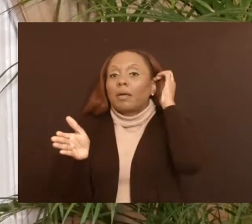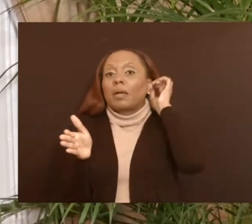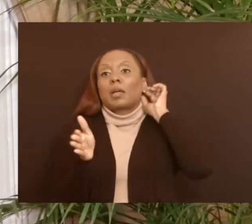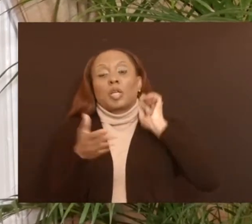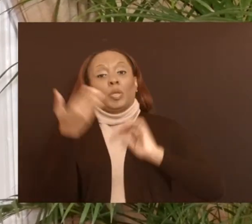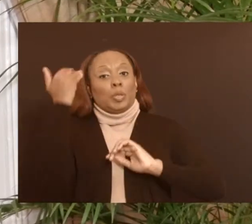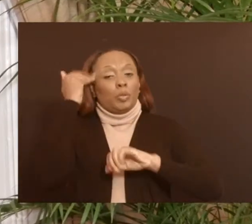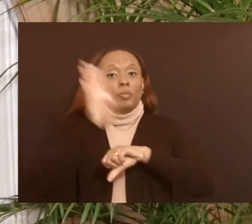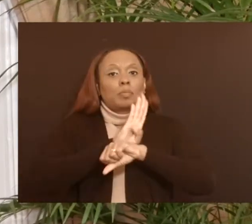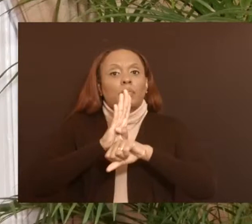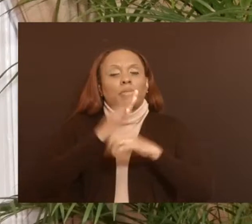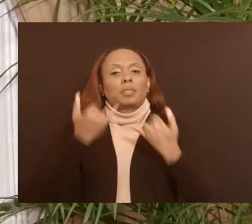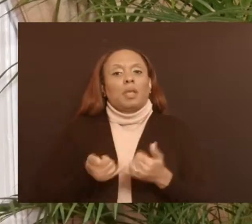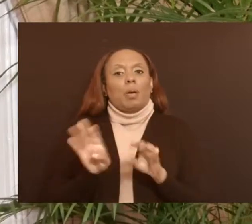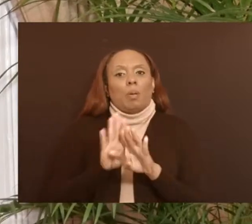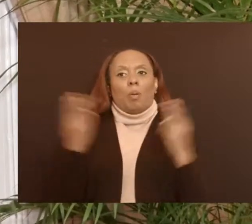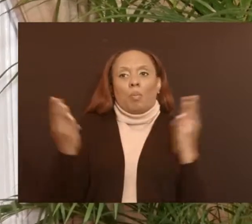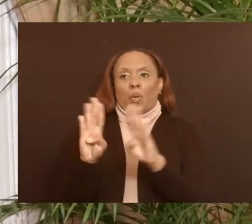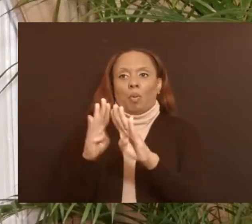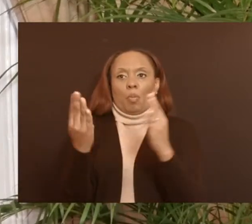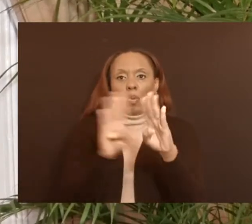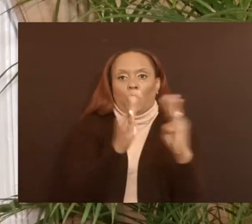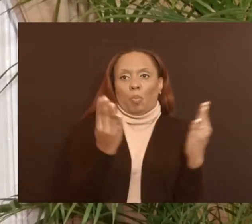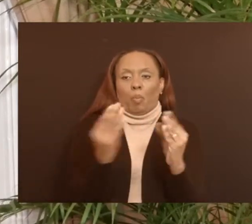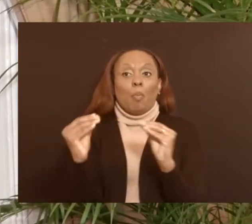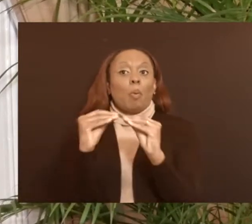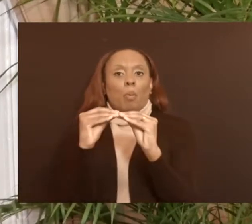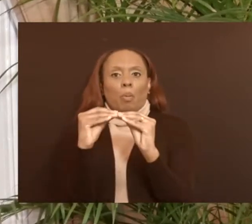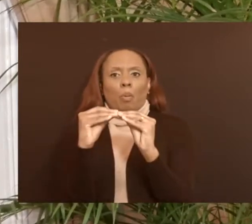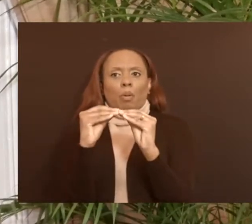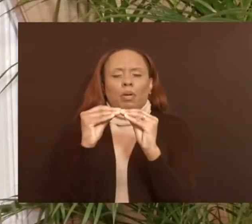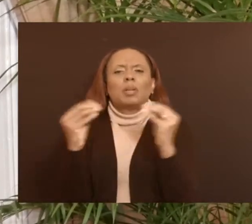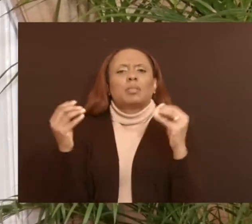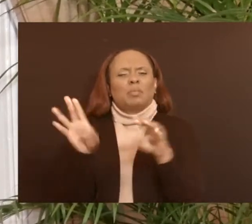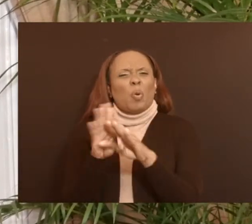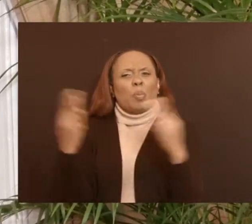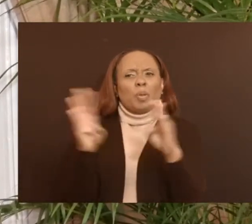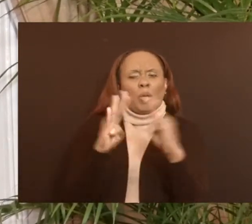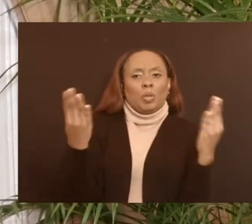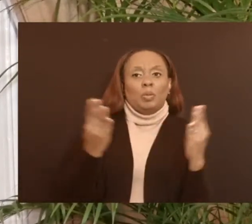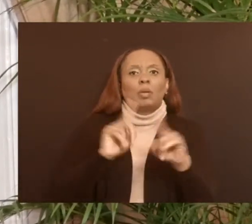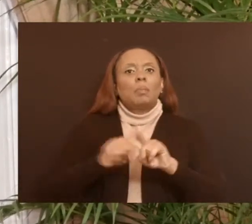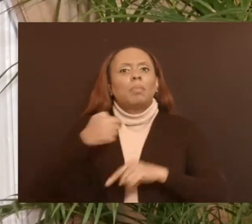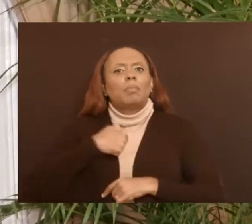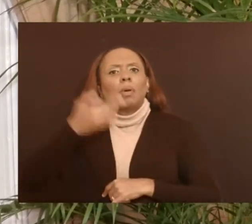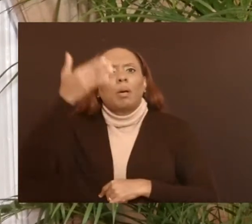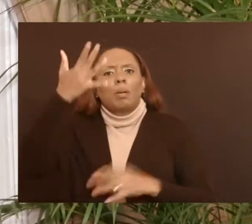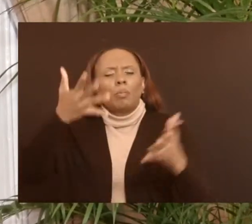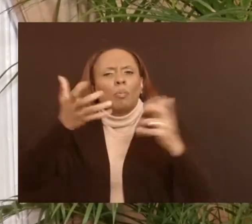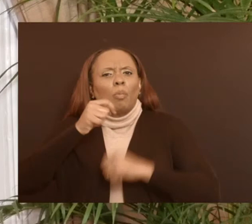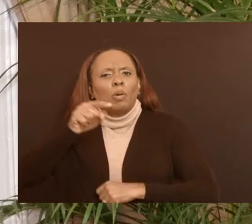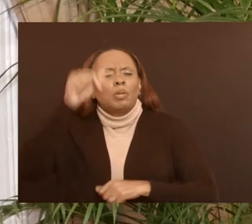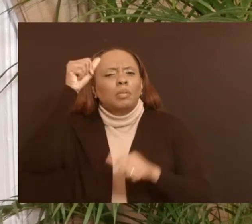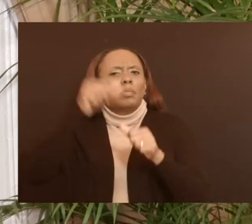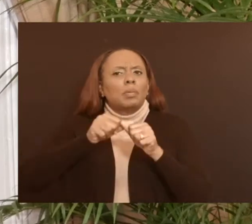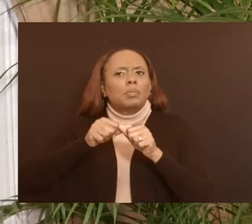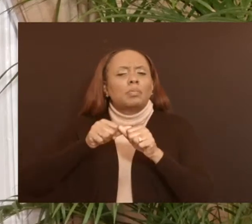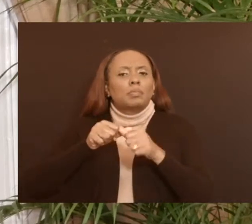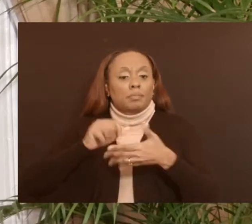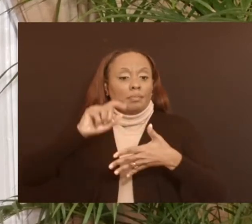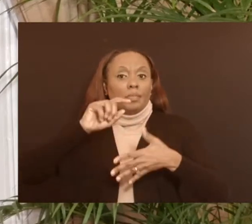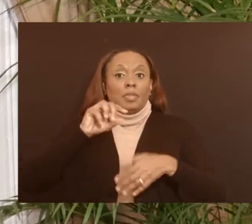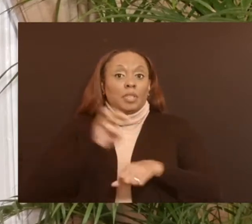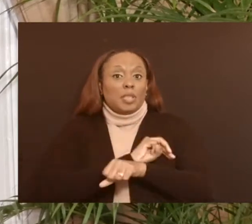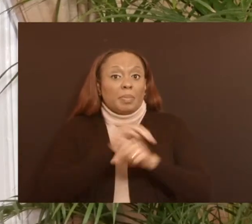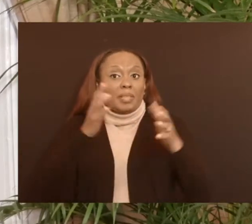bit more. But I will encourage you all to go back to the basic principles, as Minister said. The